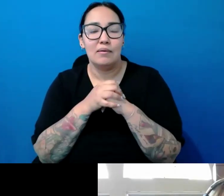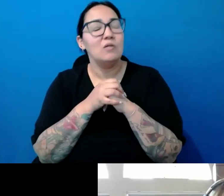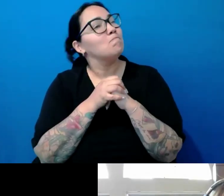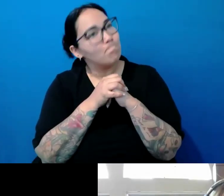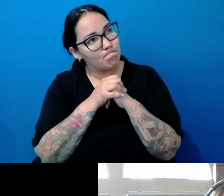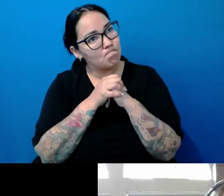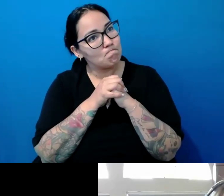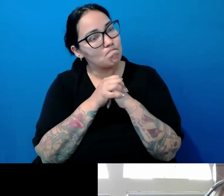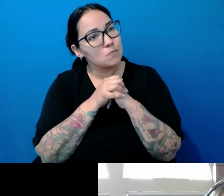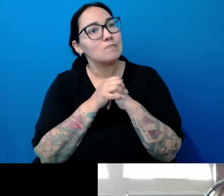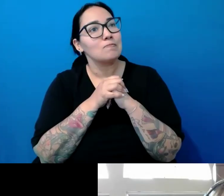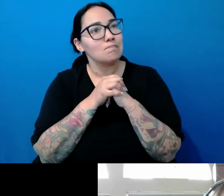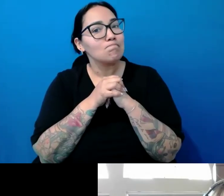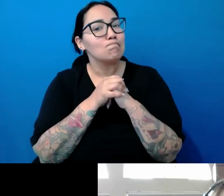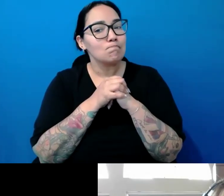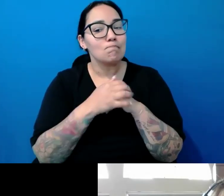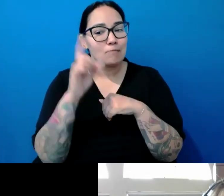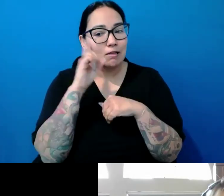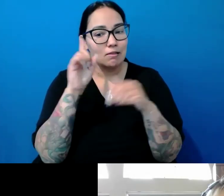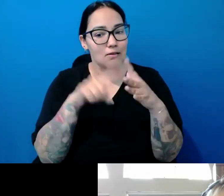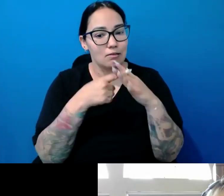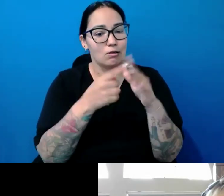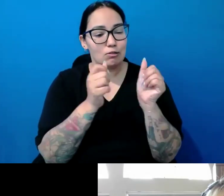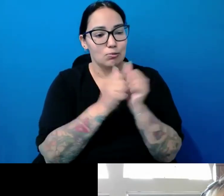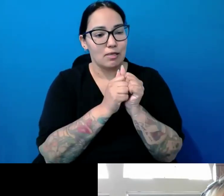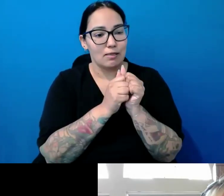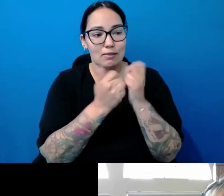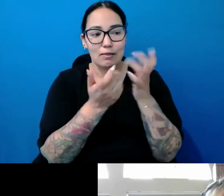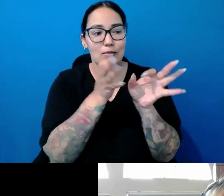I think it really starts with the small victories.